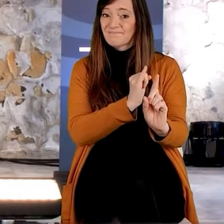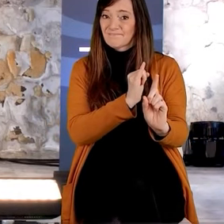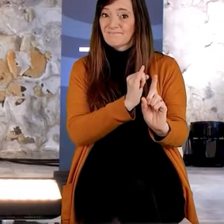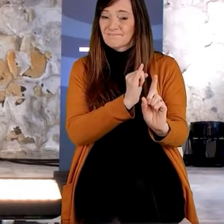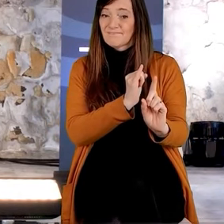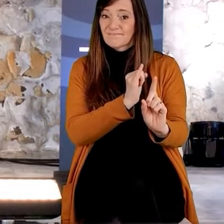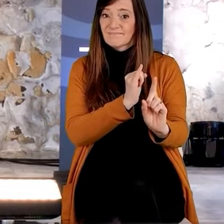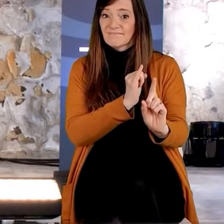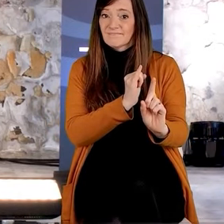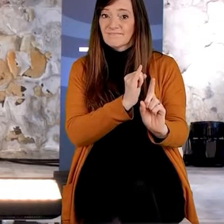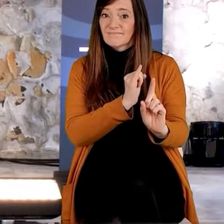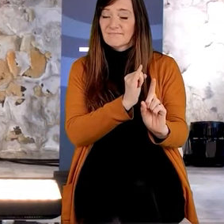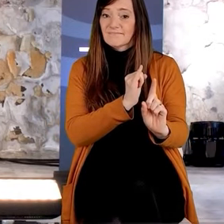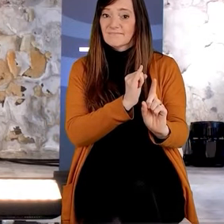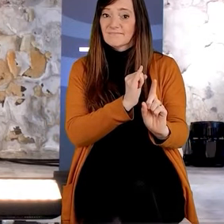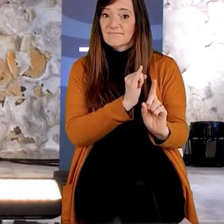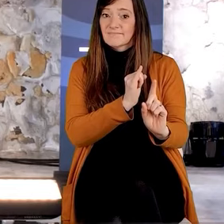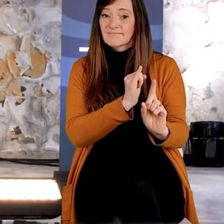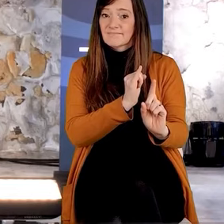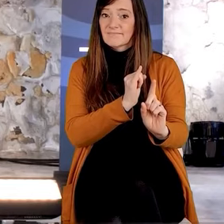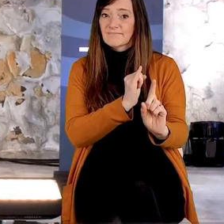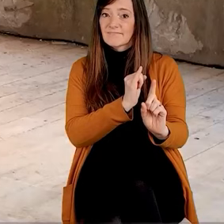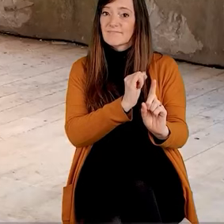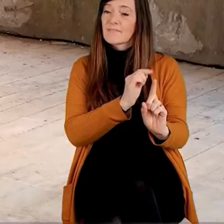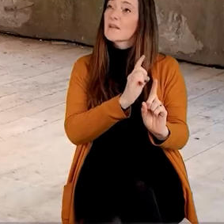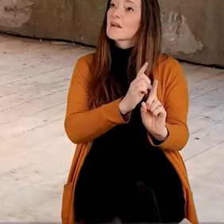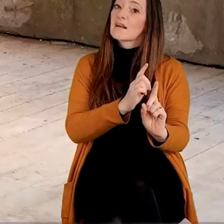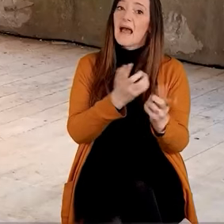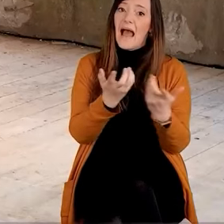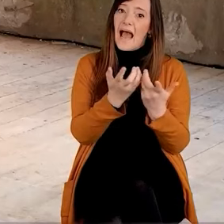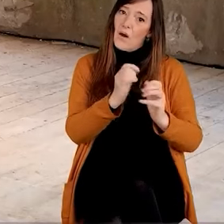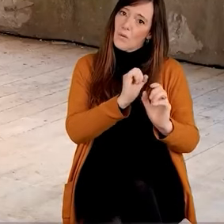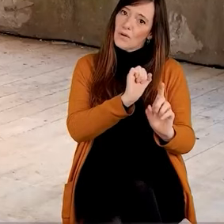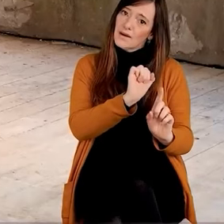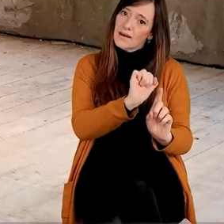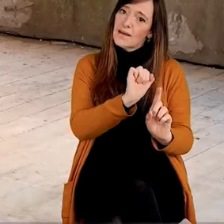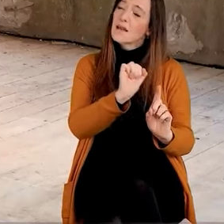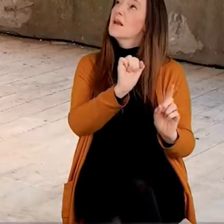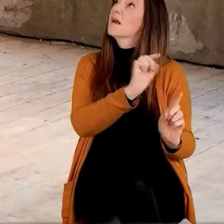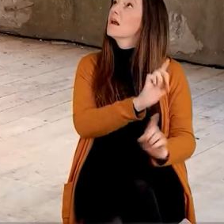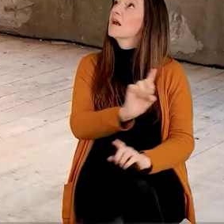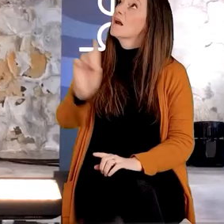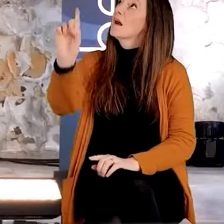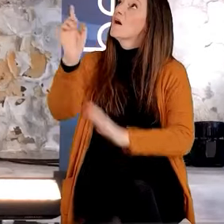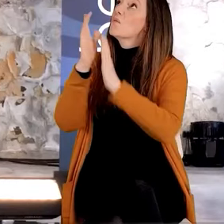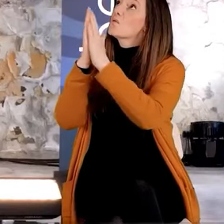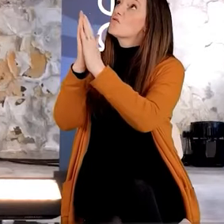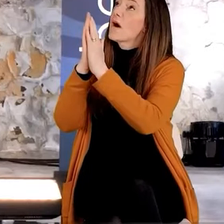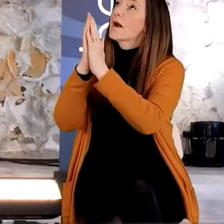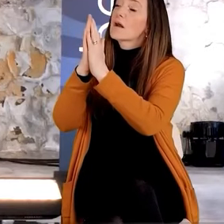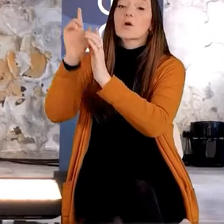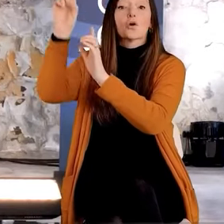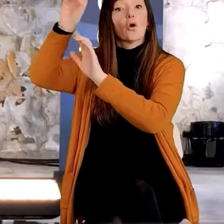the things he talks about in this psalm, the bad things. And he can only pray it because